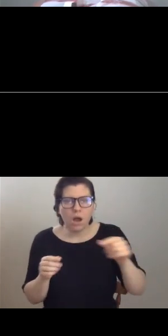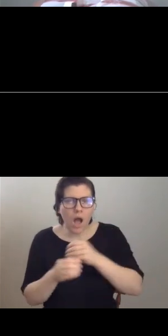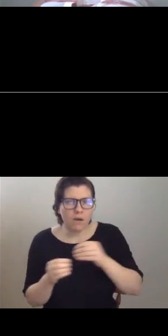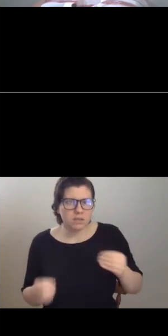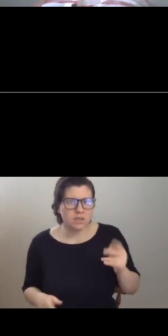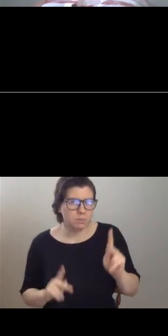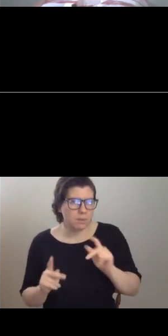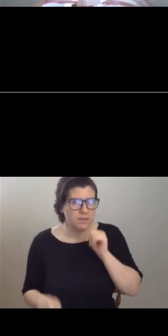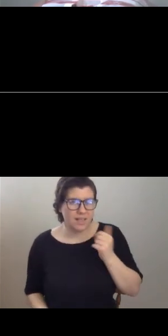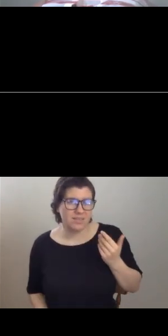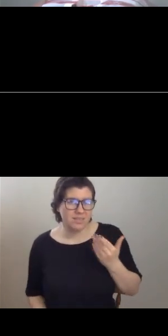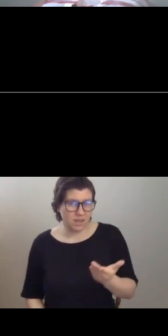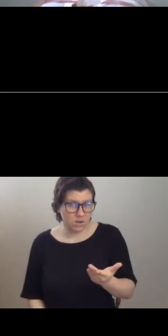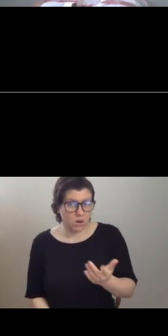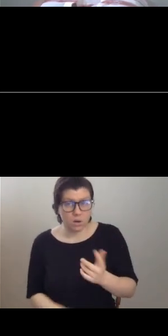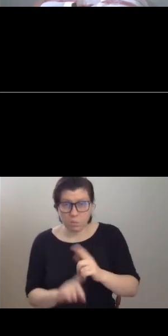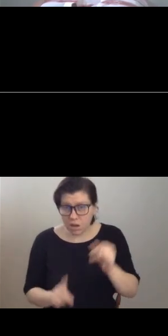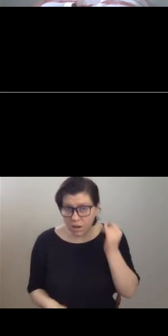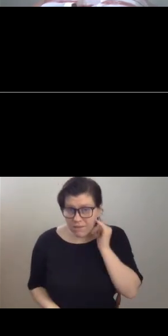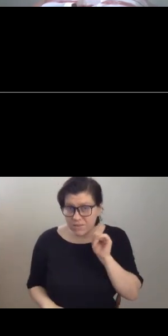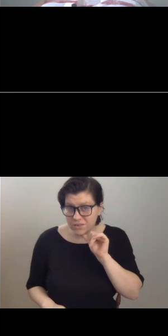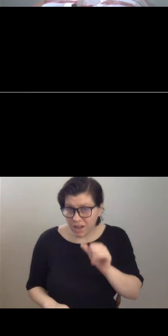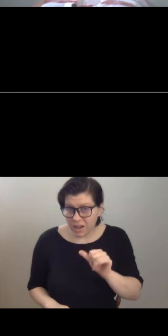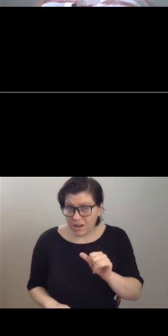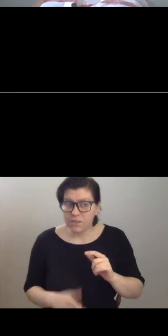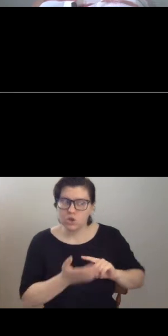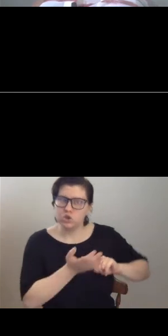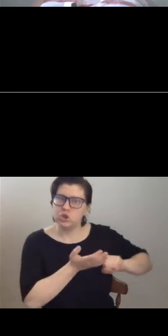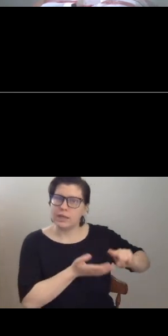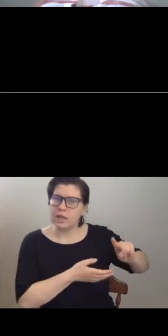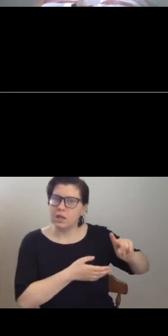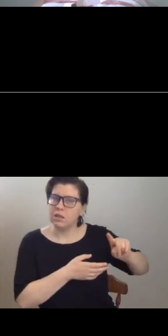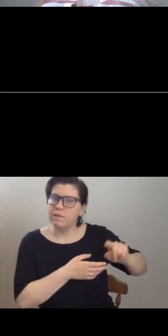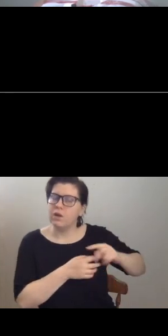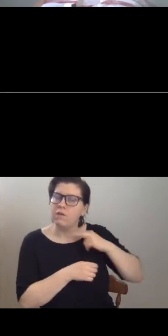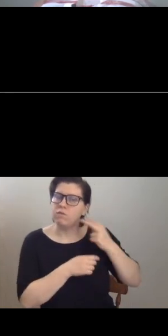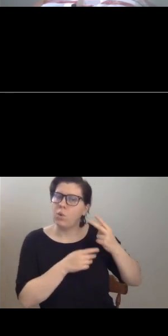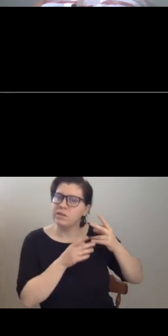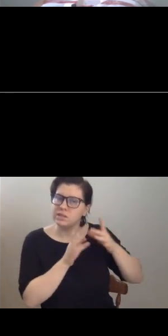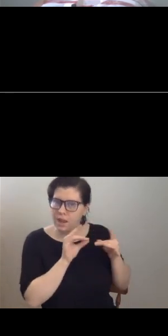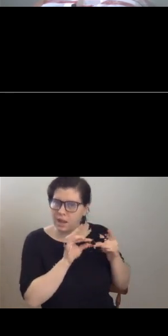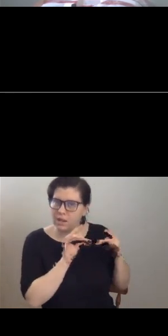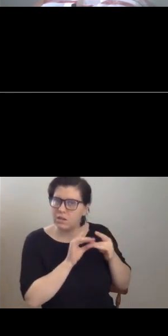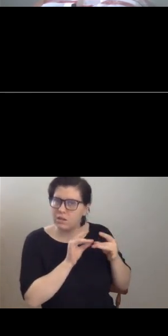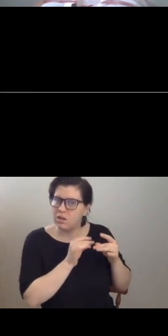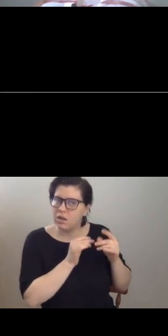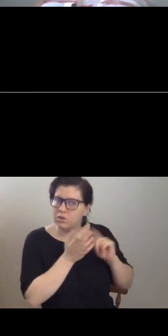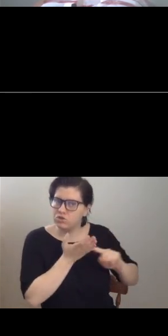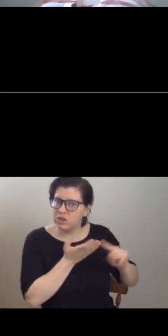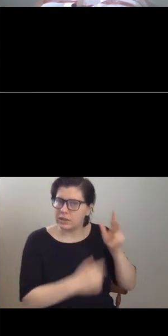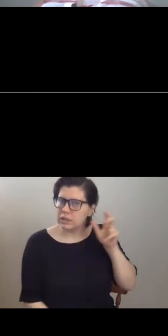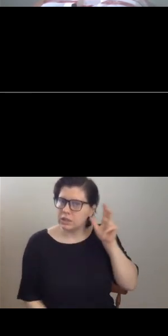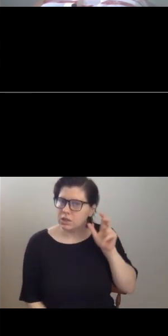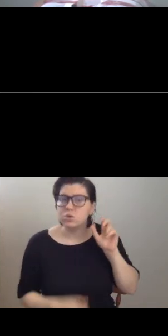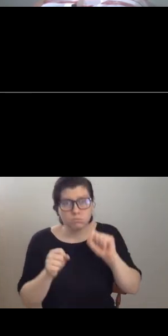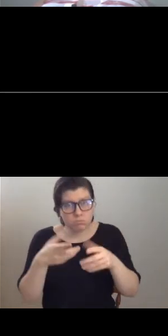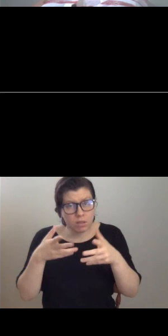office, but if they're not, they are checking voicemail pretty regularly. So you can certainly leave a voice